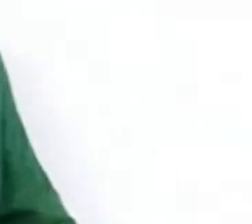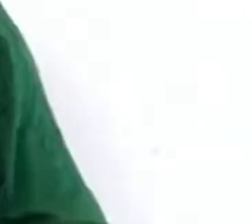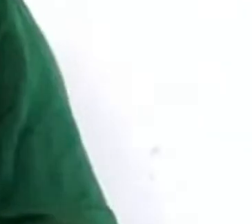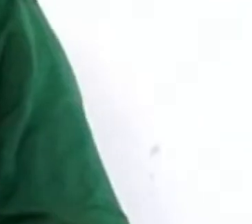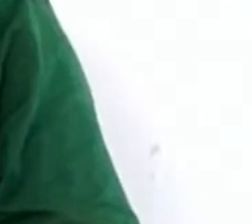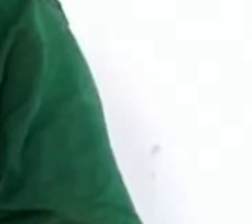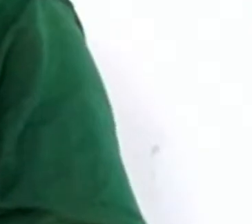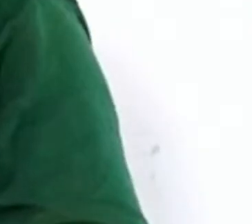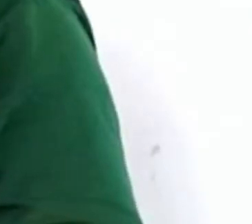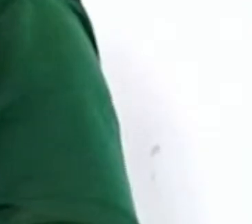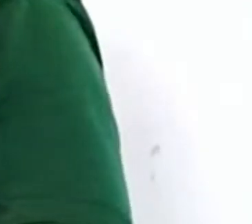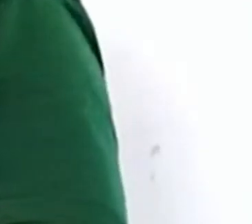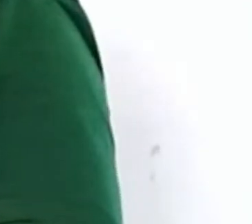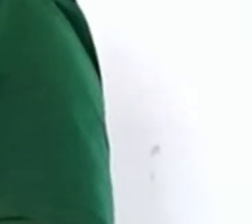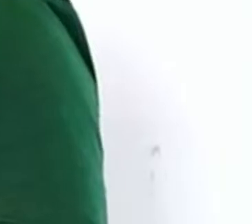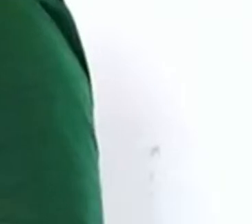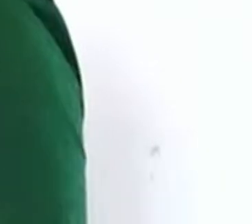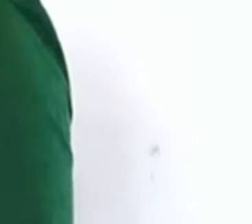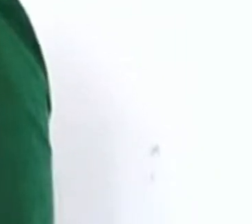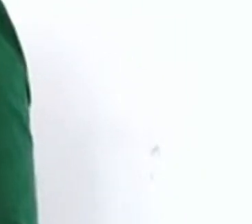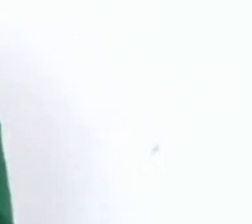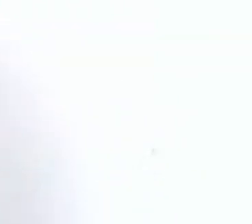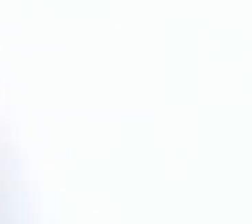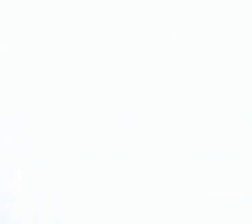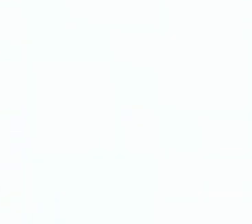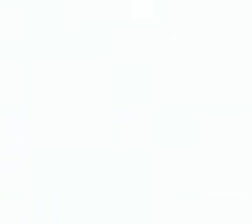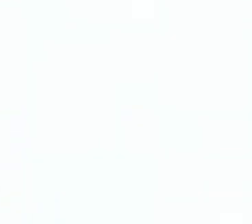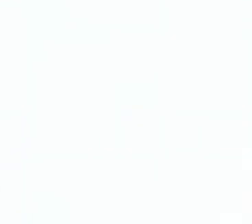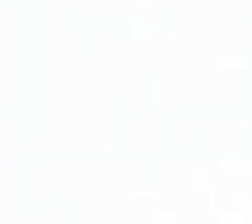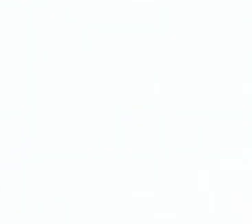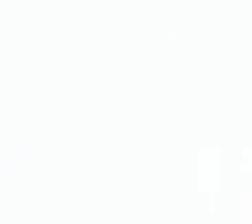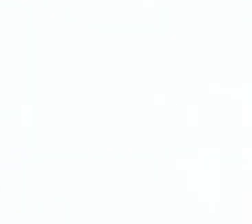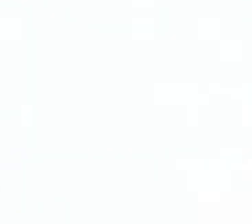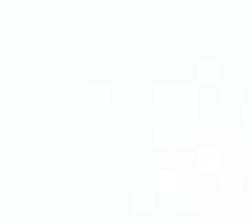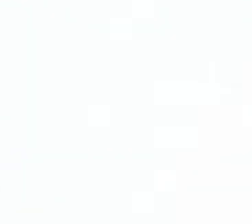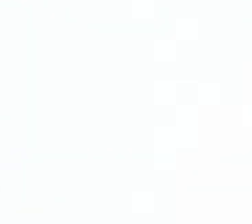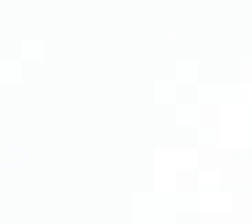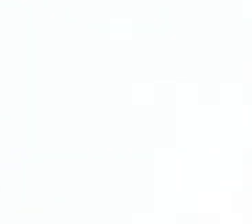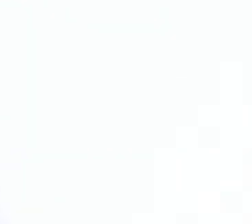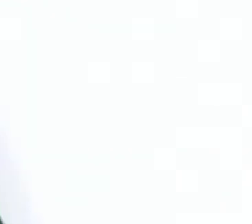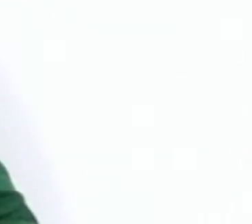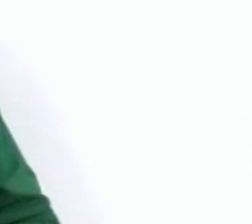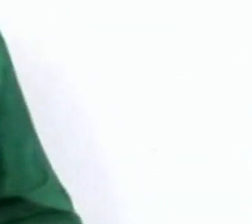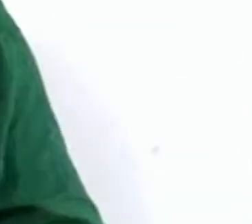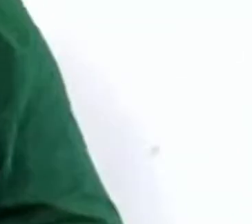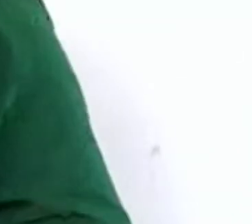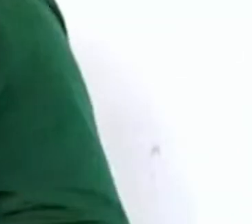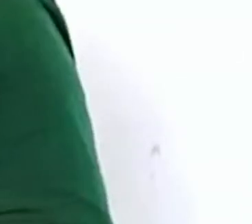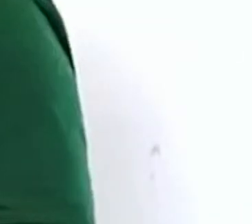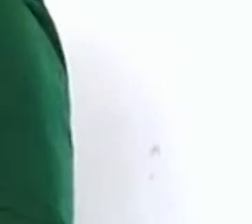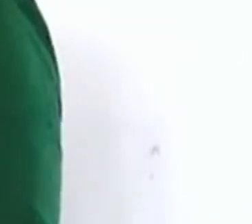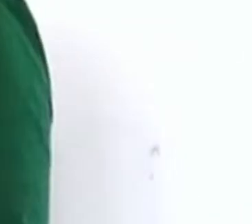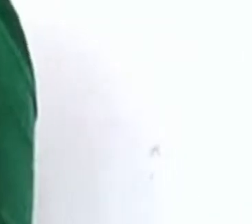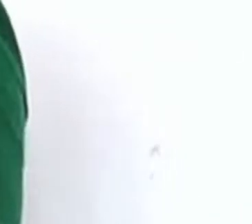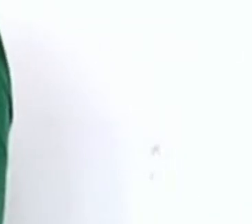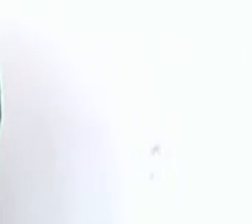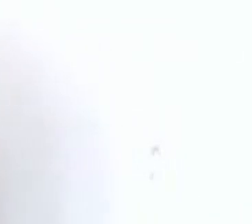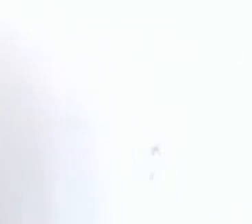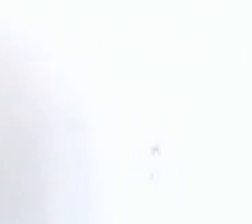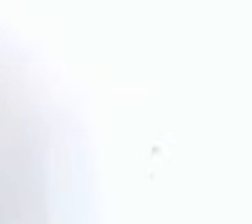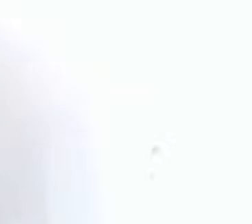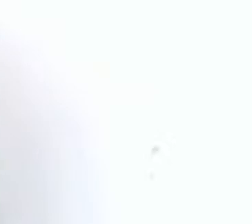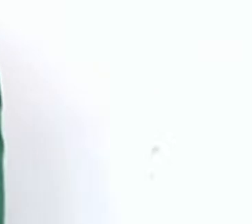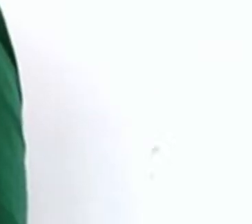very important, as staff of the National Assembly and as you focus on research, to know what are some of these human